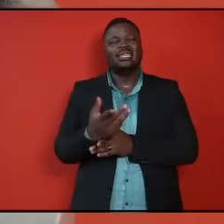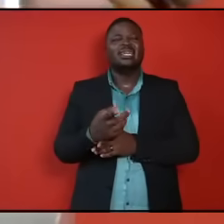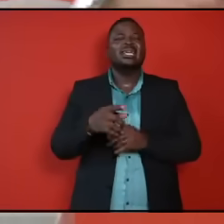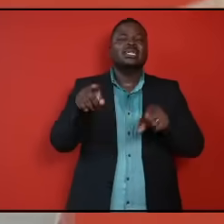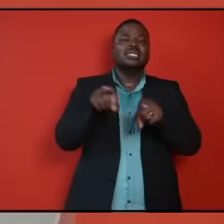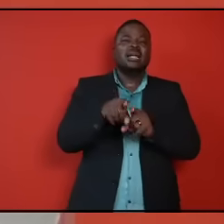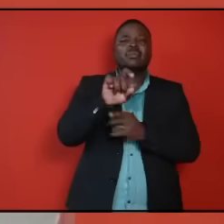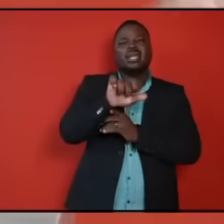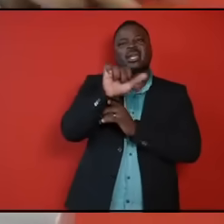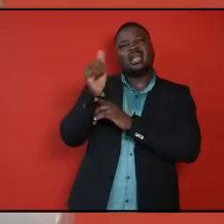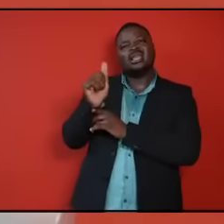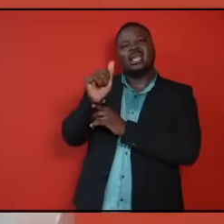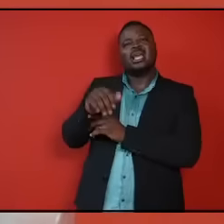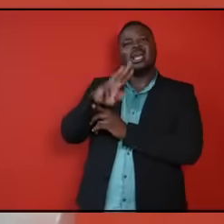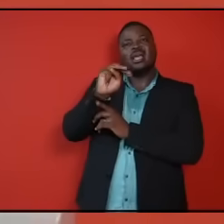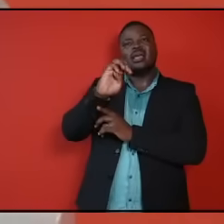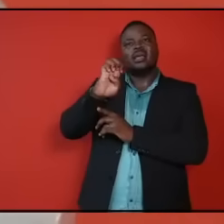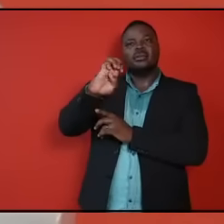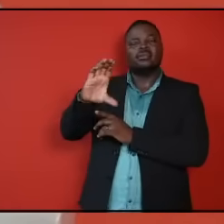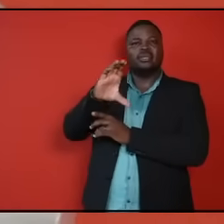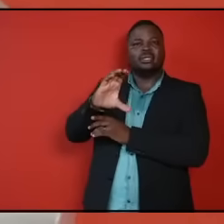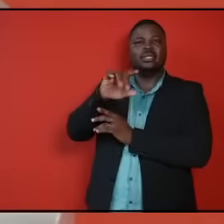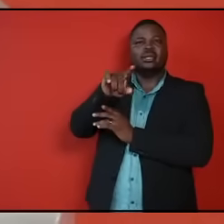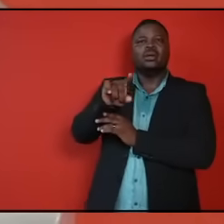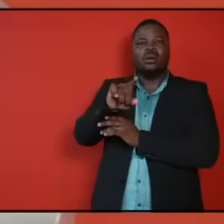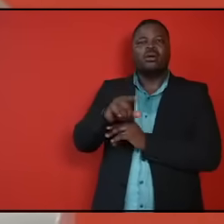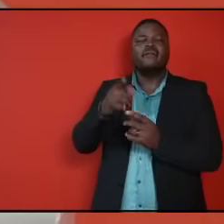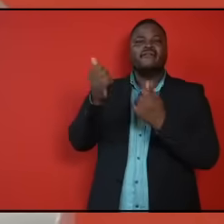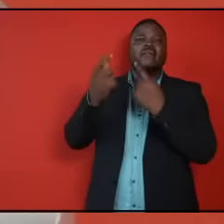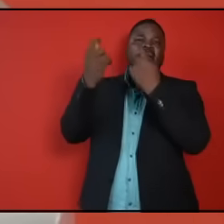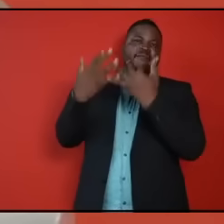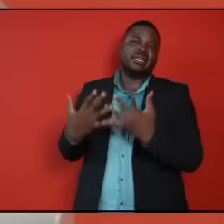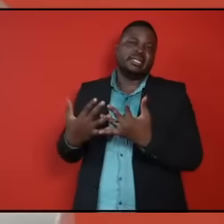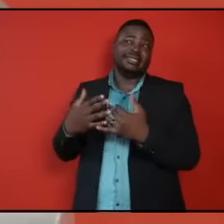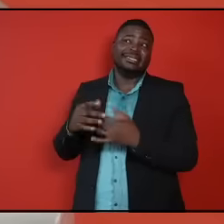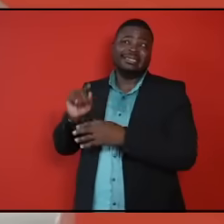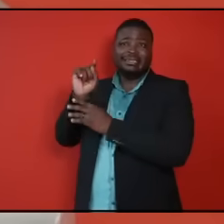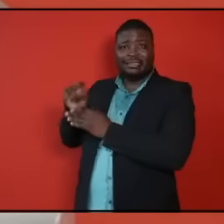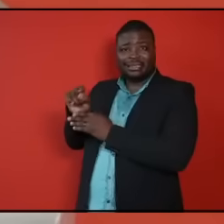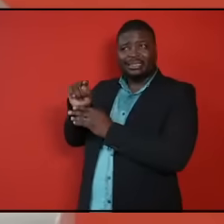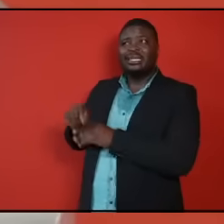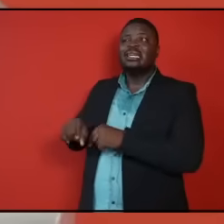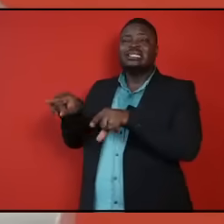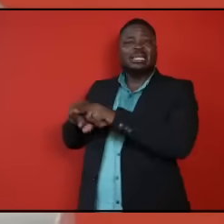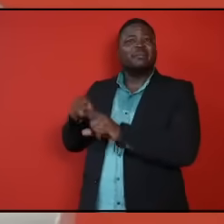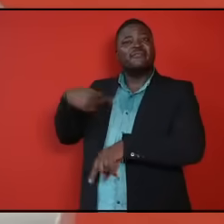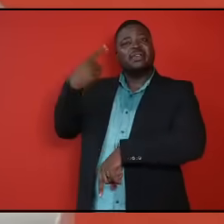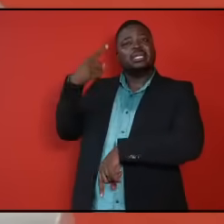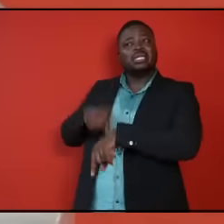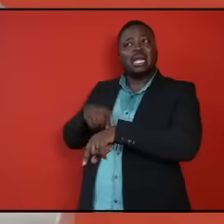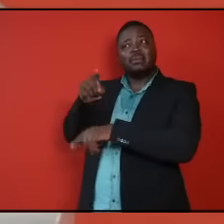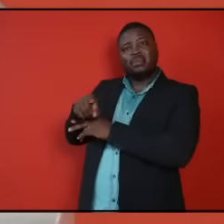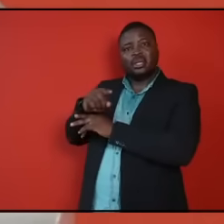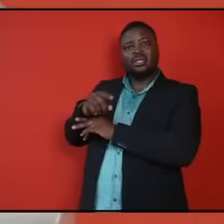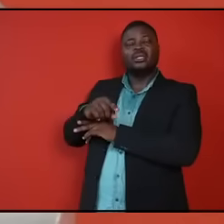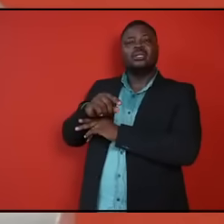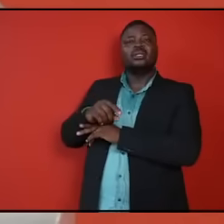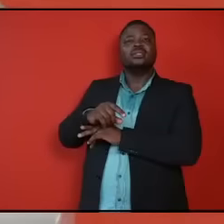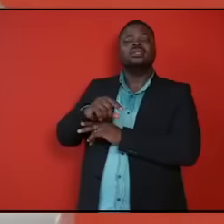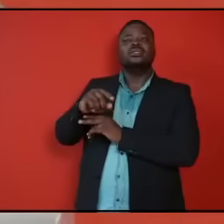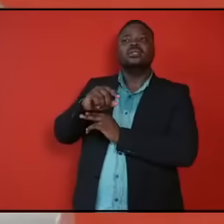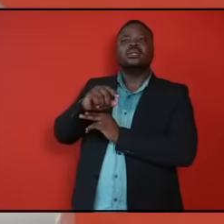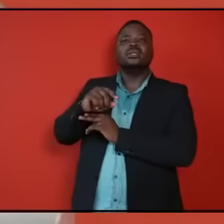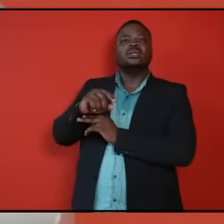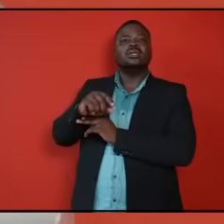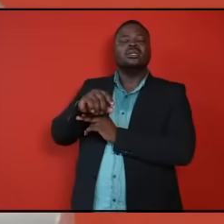of finance? Jongezizwe. I was meeting Jongezizwe for the first time. I didn't know he